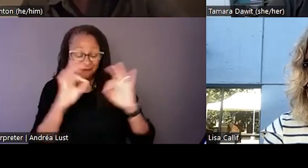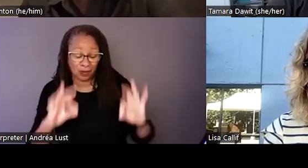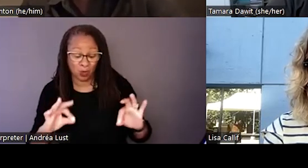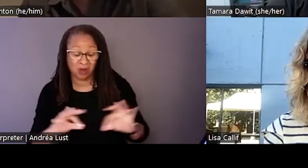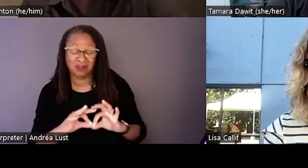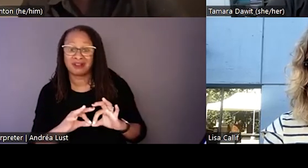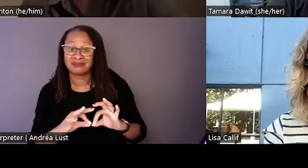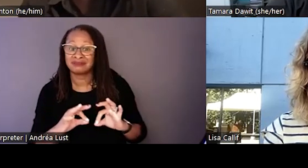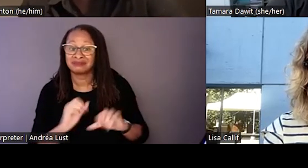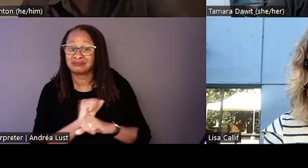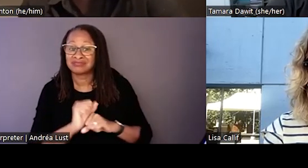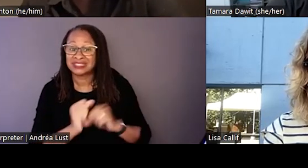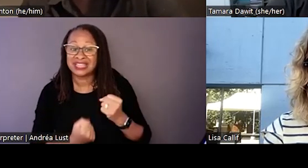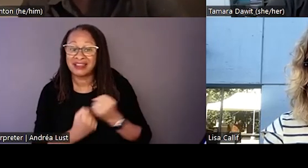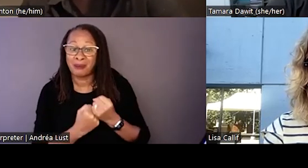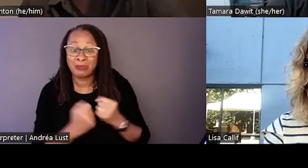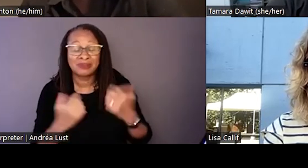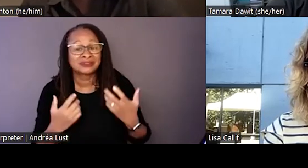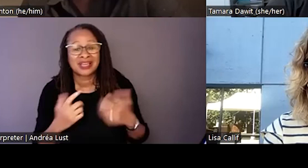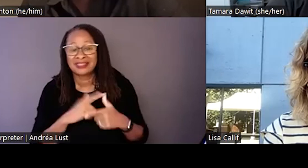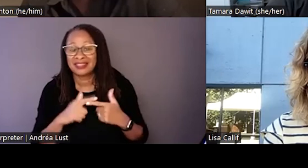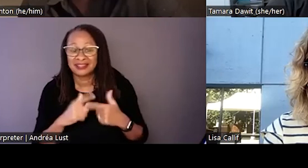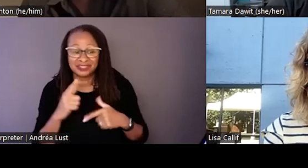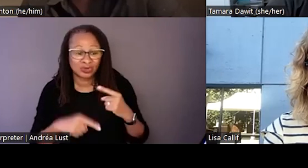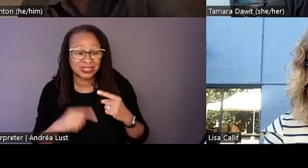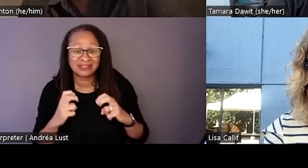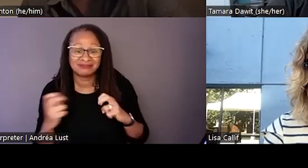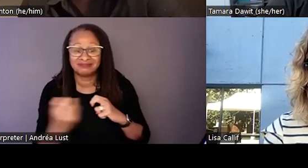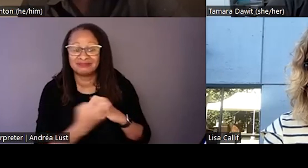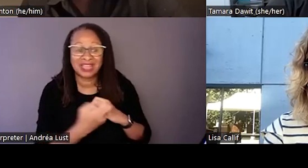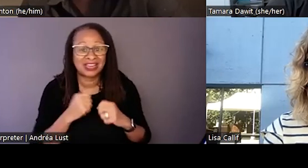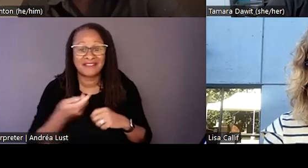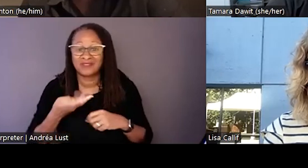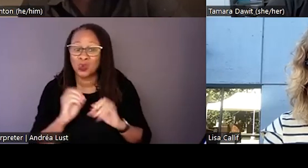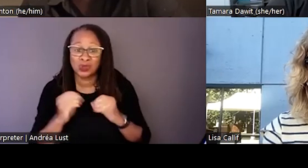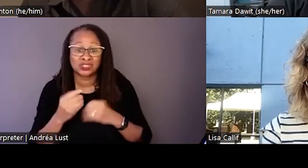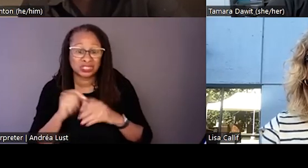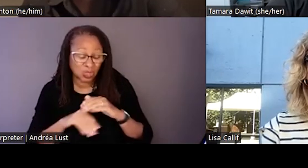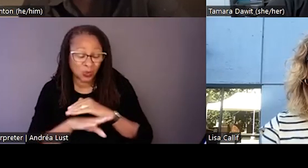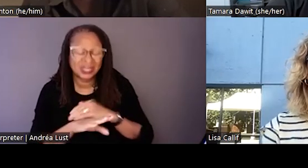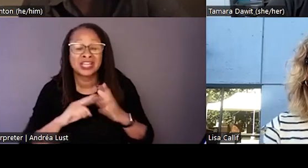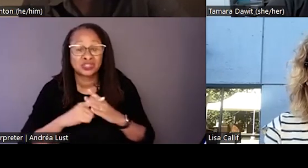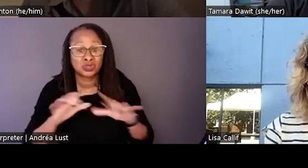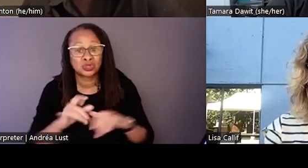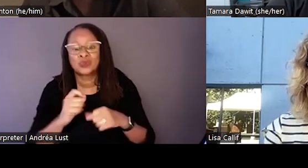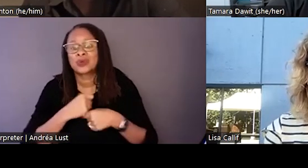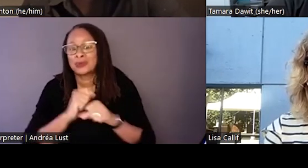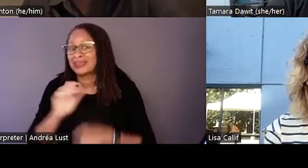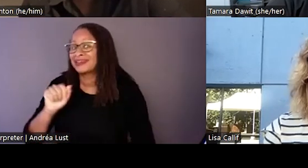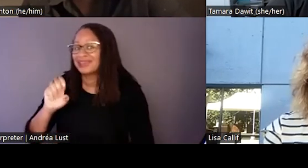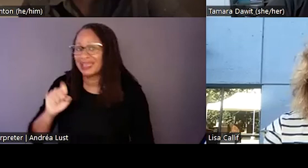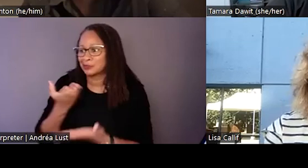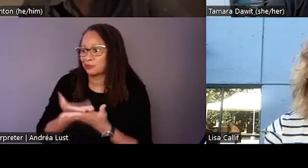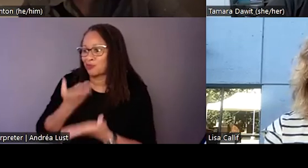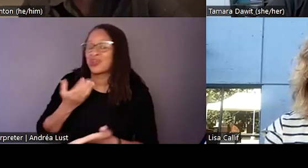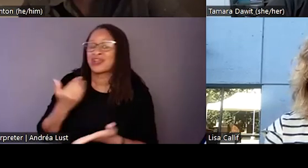we can't get everyone around the table, then if few organizations come in and start to do that, we can make a case for having